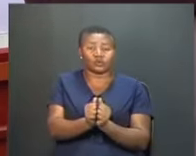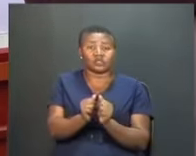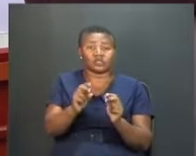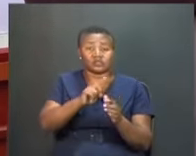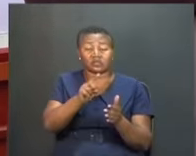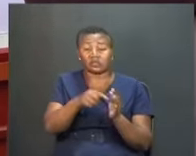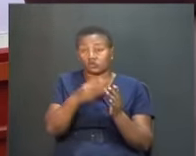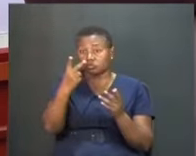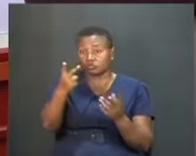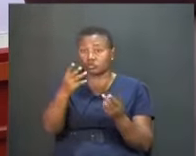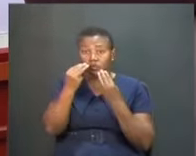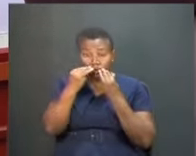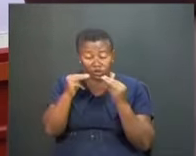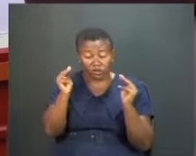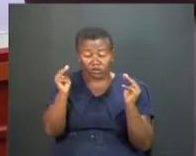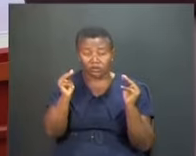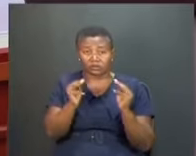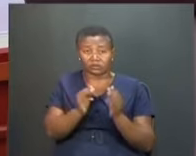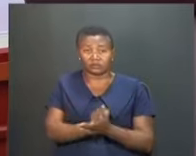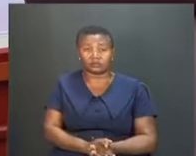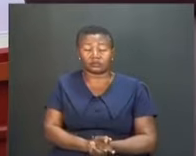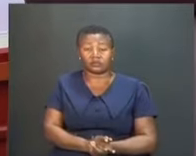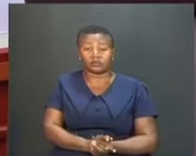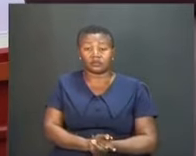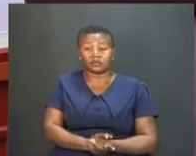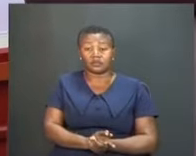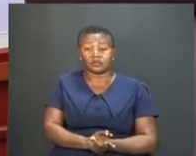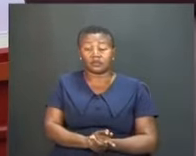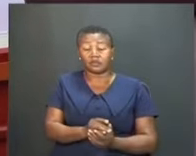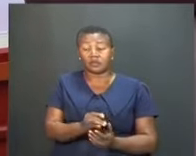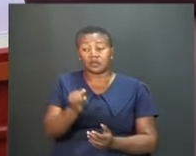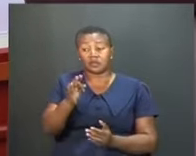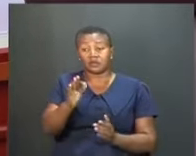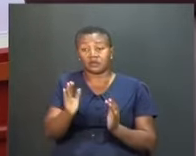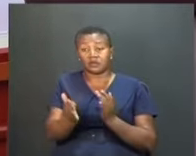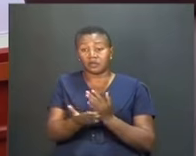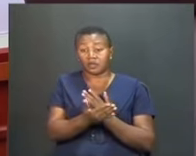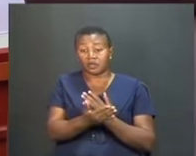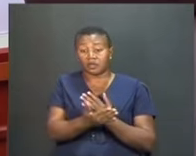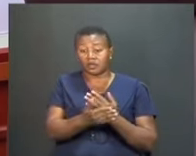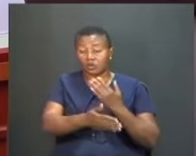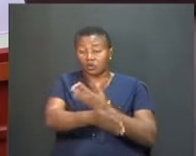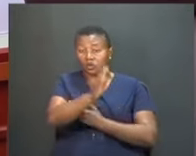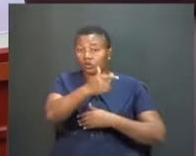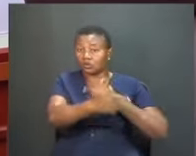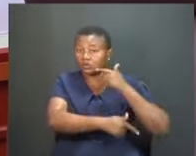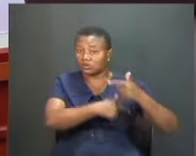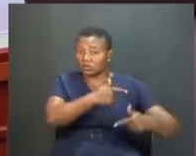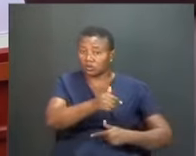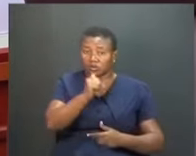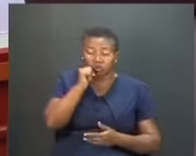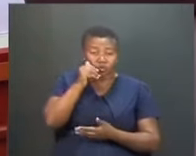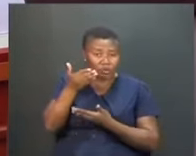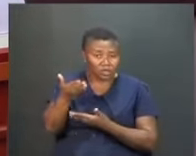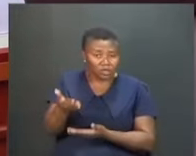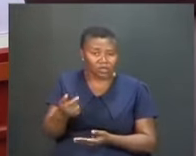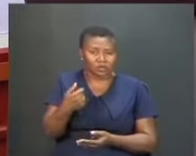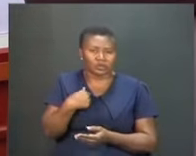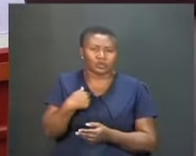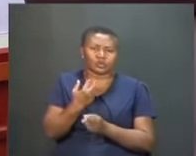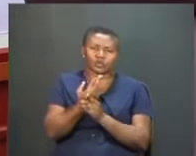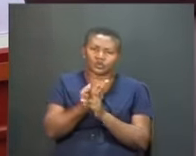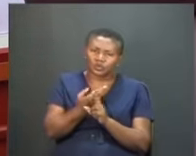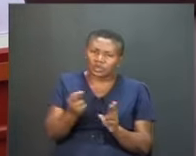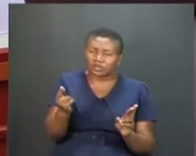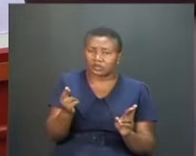motions. So if, by the grace of God, tomorrow is available, we've always been prepared. We would make our